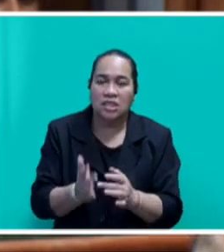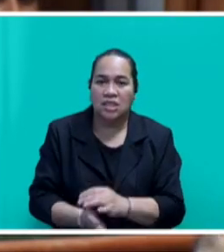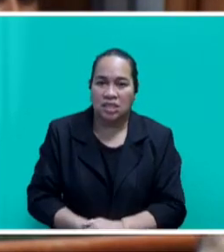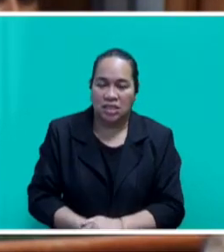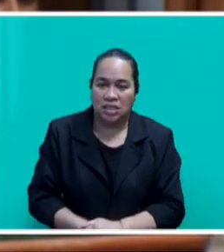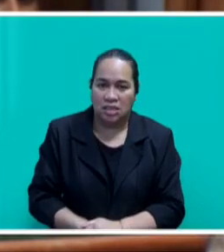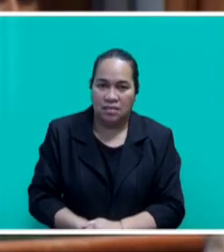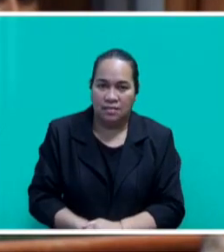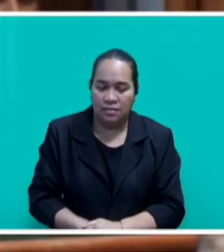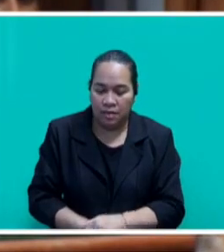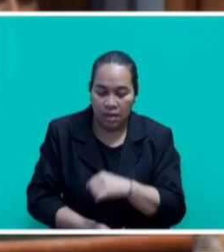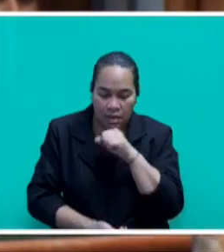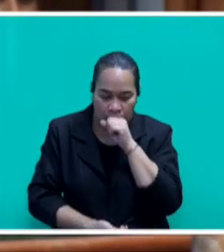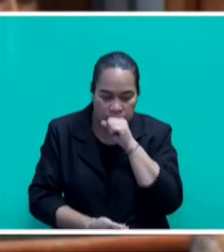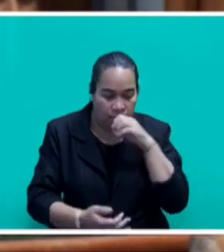To date,